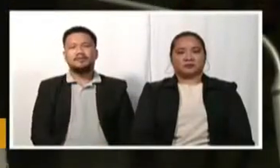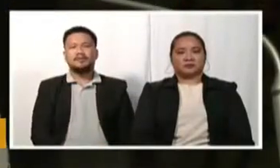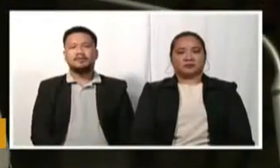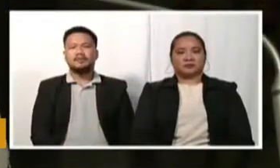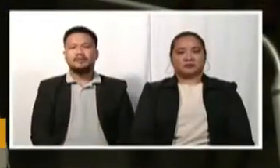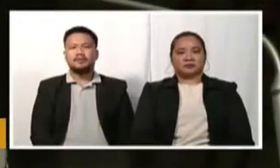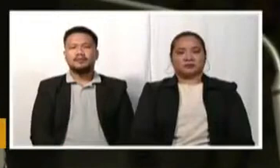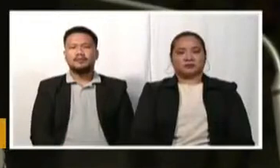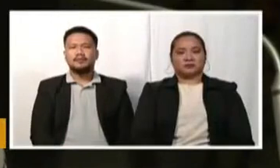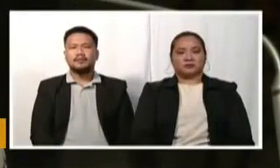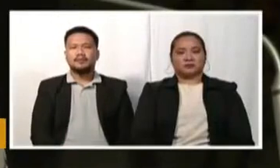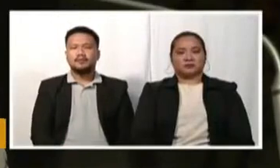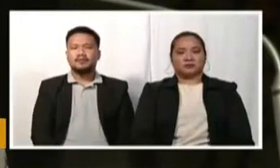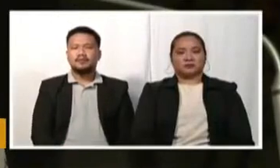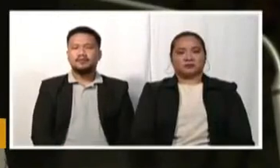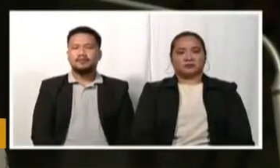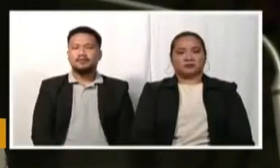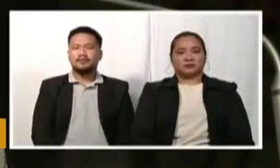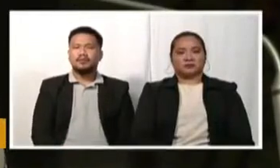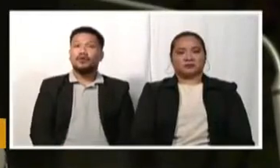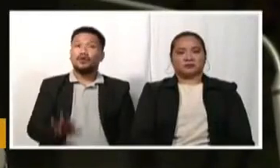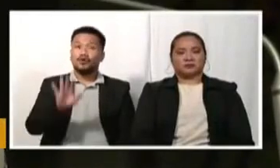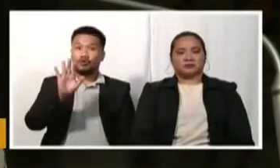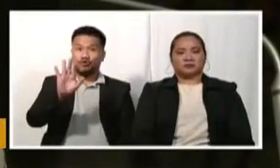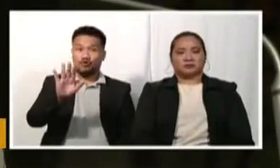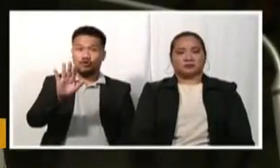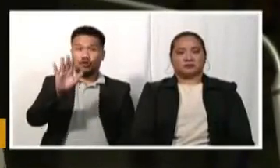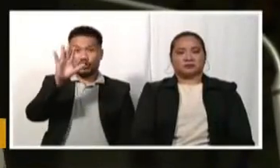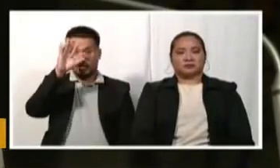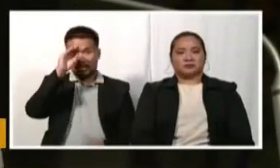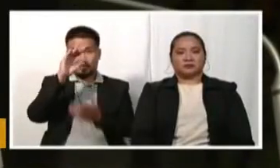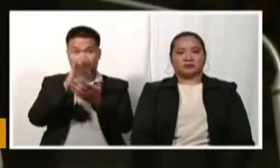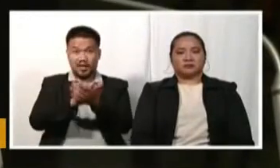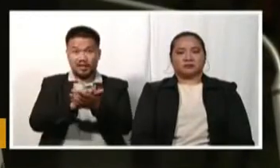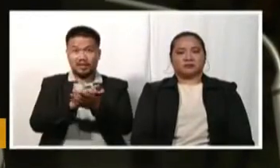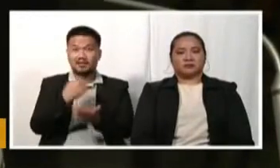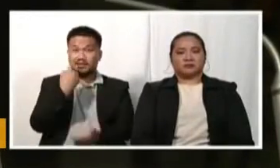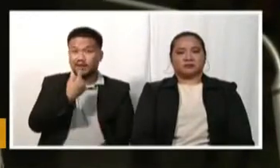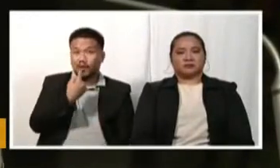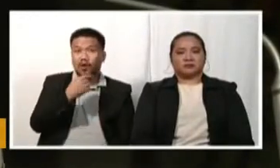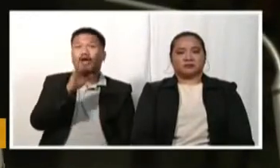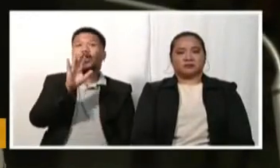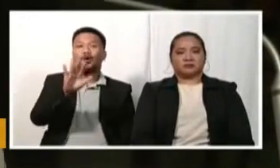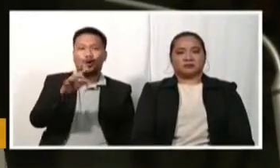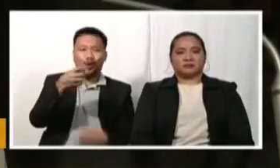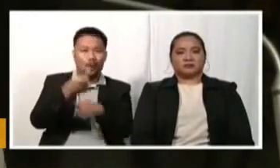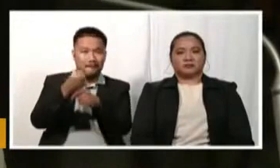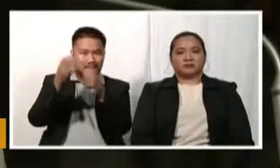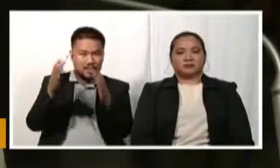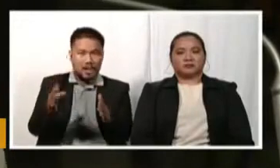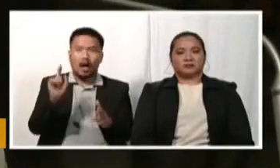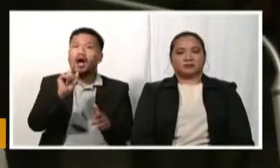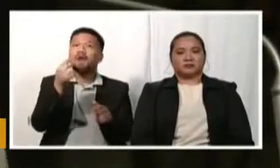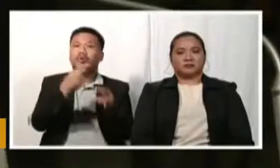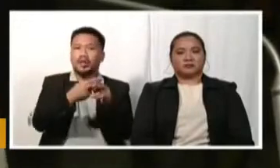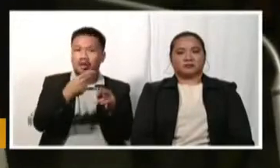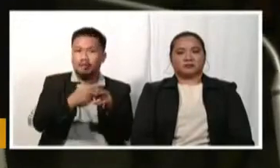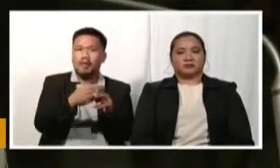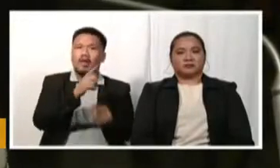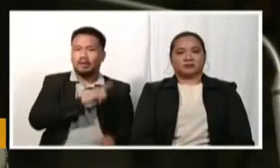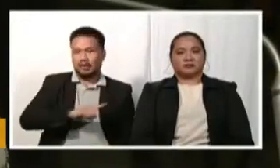The one who has become your husband is your maker. His name is the Lord of